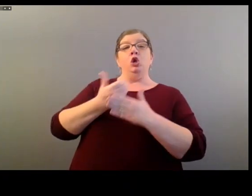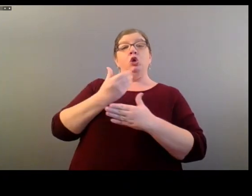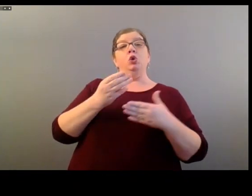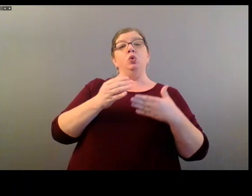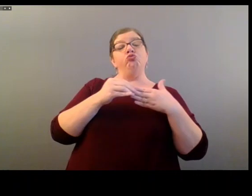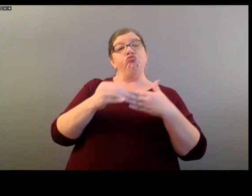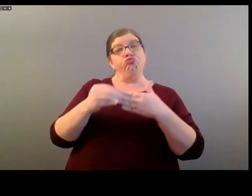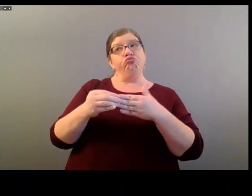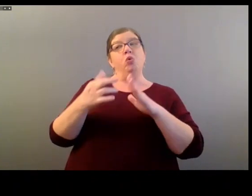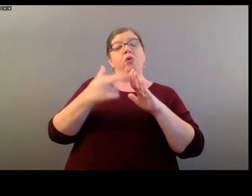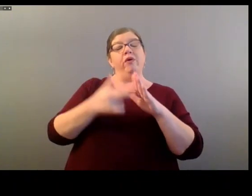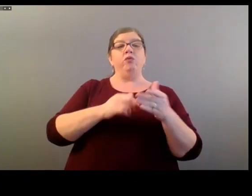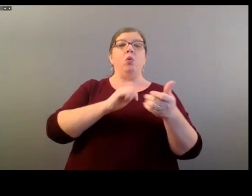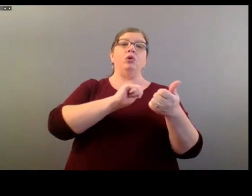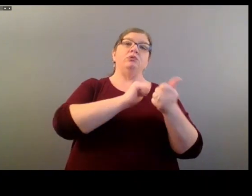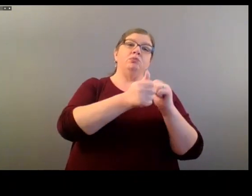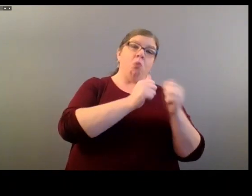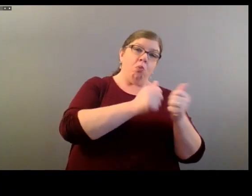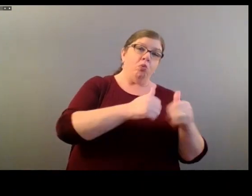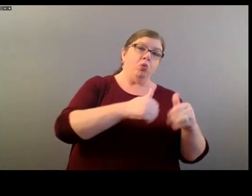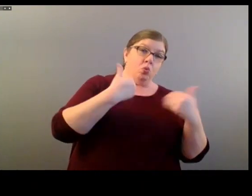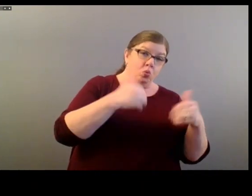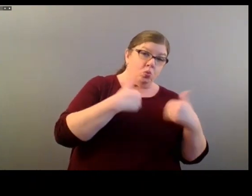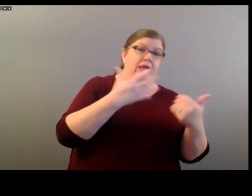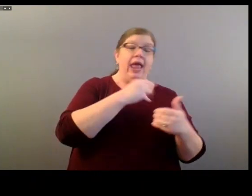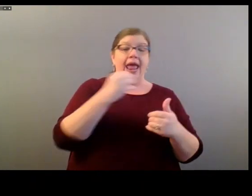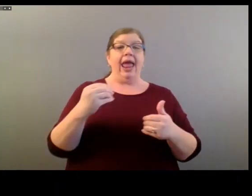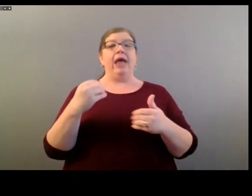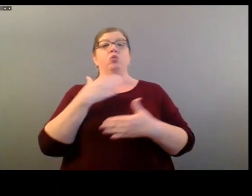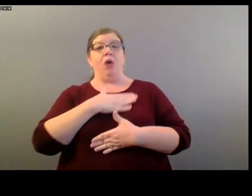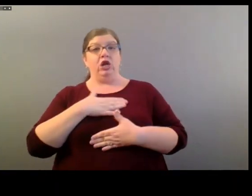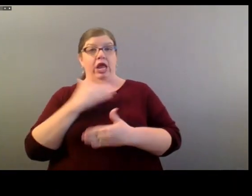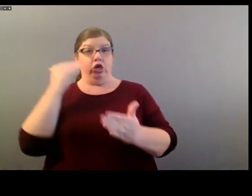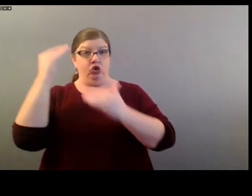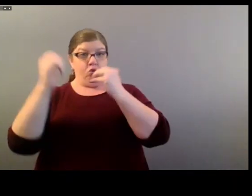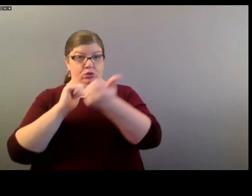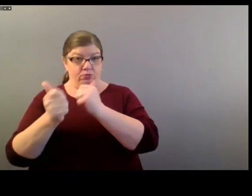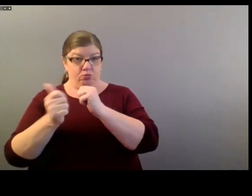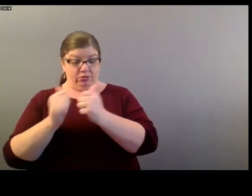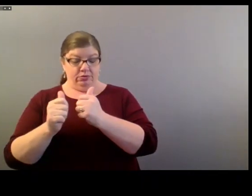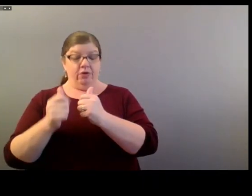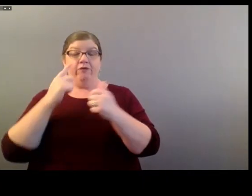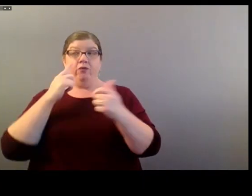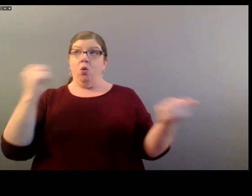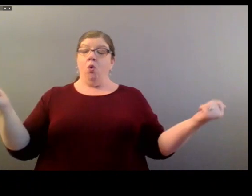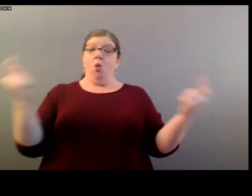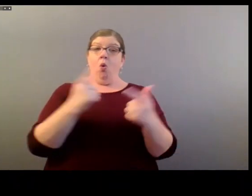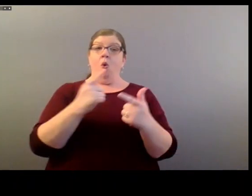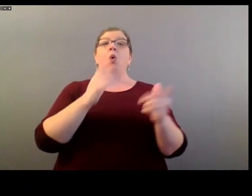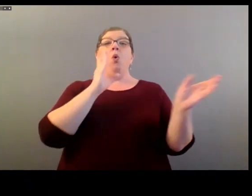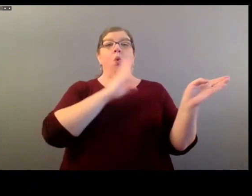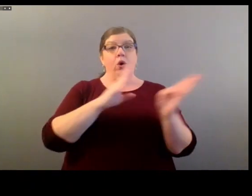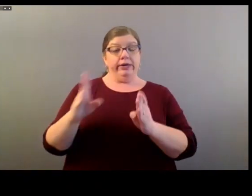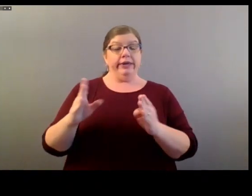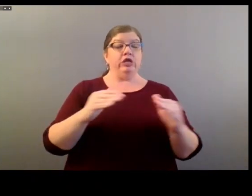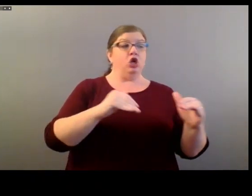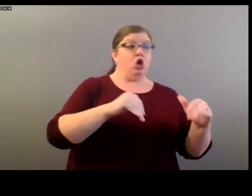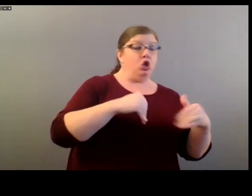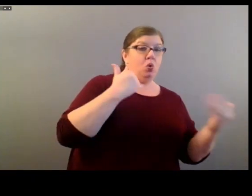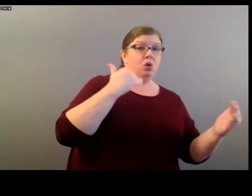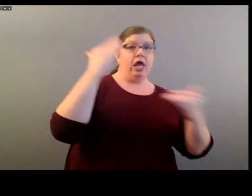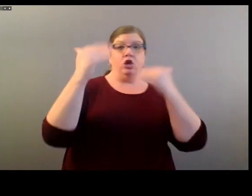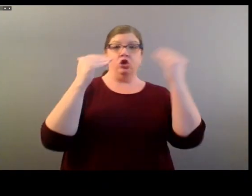and recreational adult sports. The guidance applies to all organized youth and adult sports,